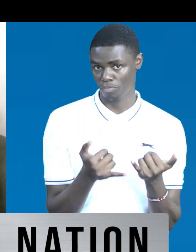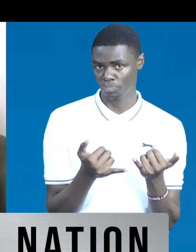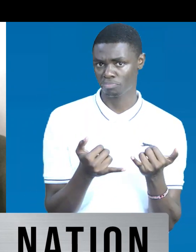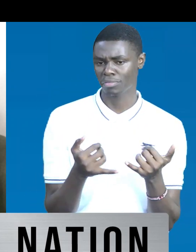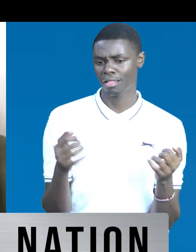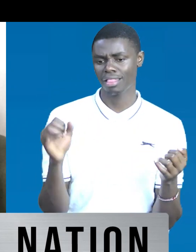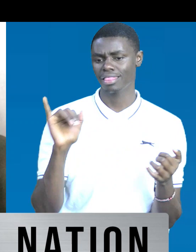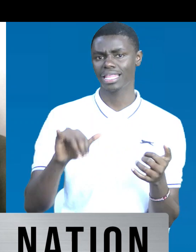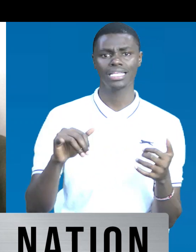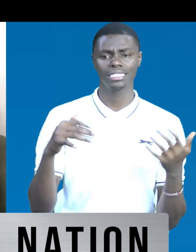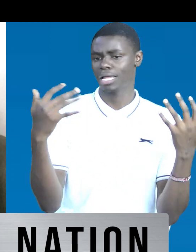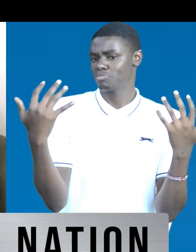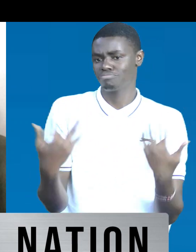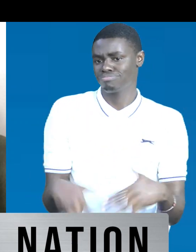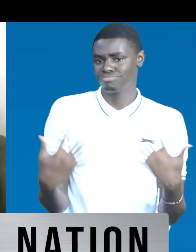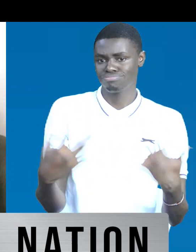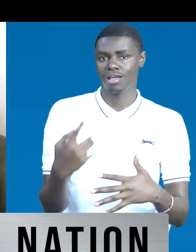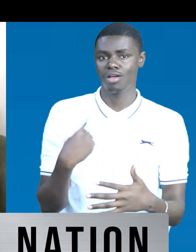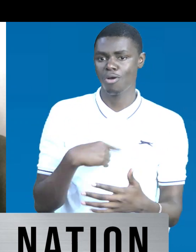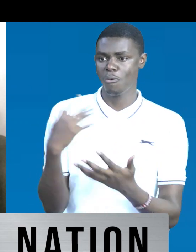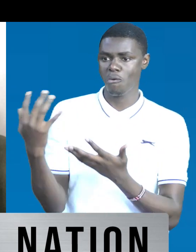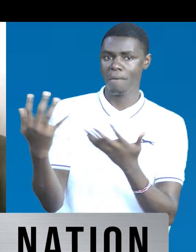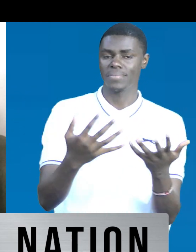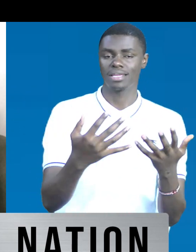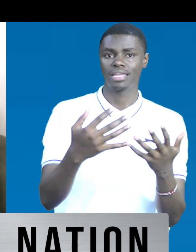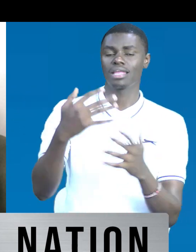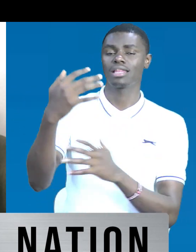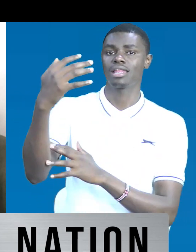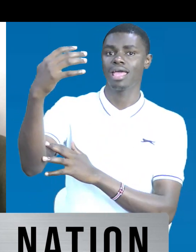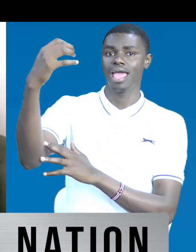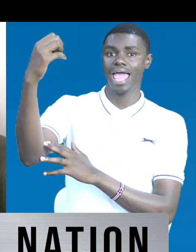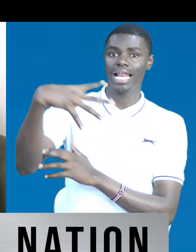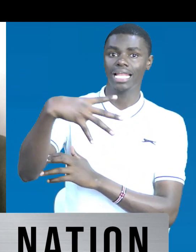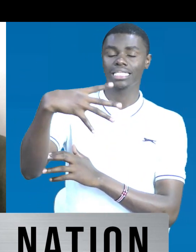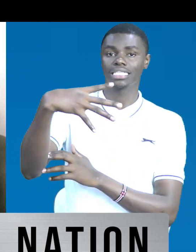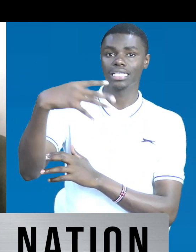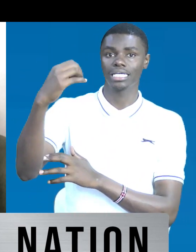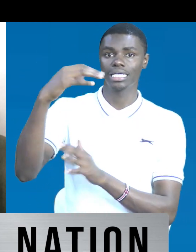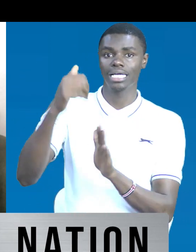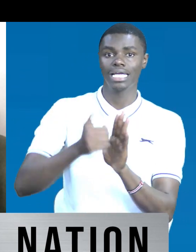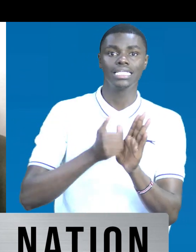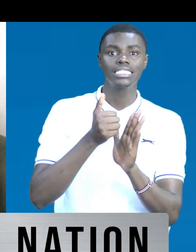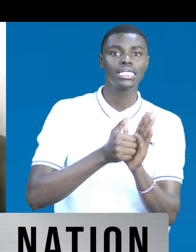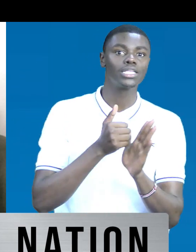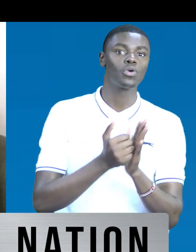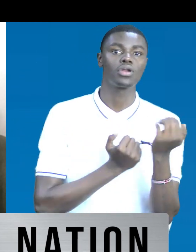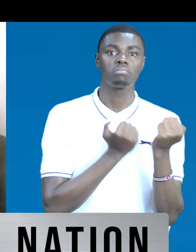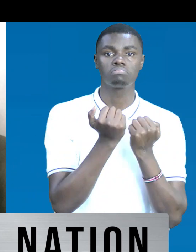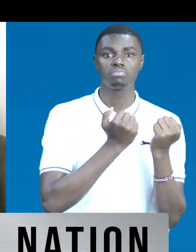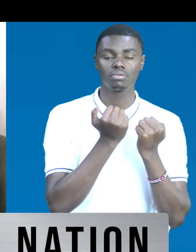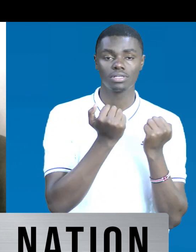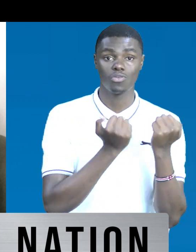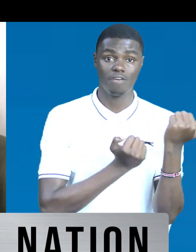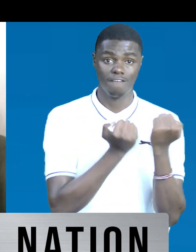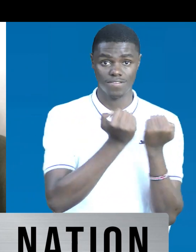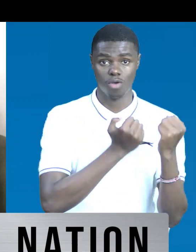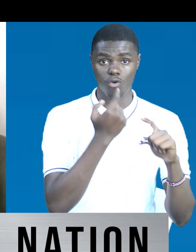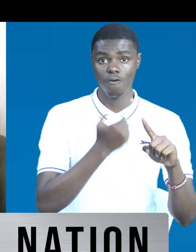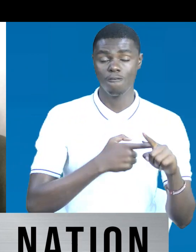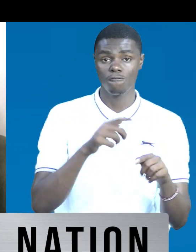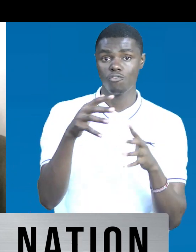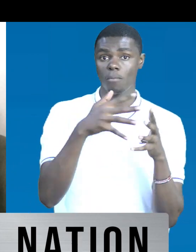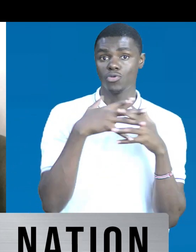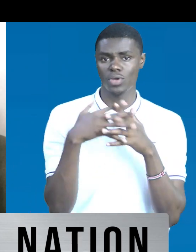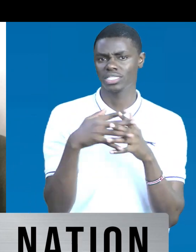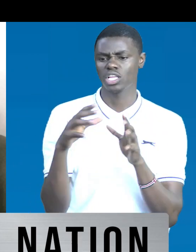It's amazing that we are bringing in electric trains from the US. Is it electric vehicles or trains? Electric vehicles. Which company